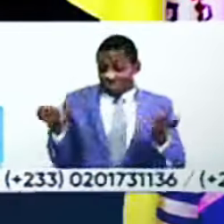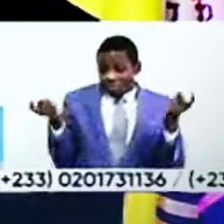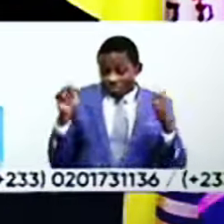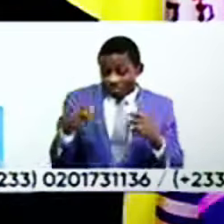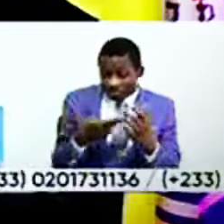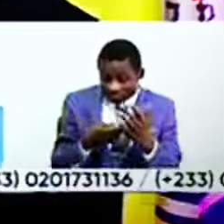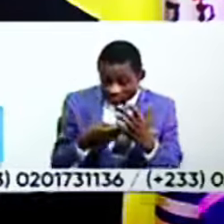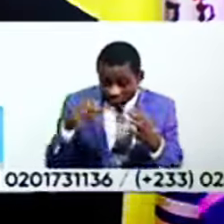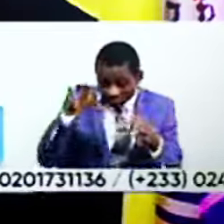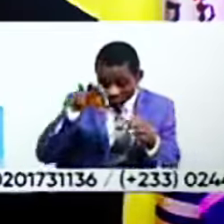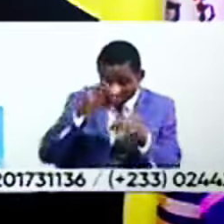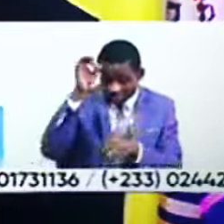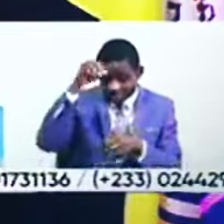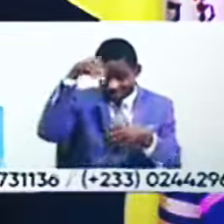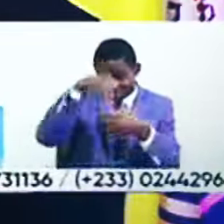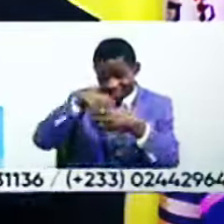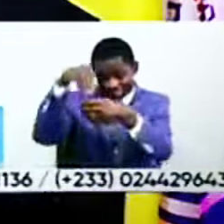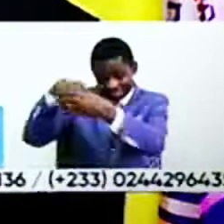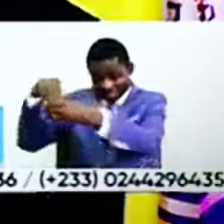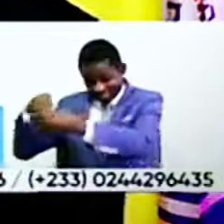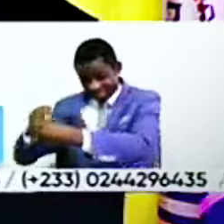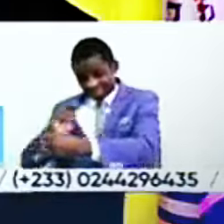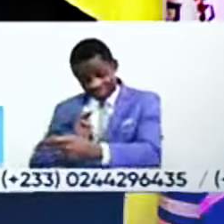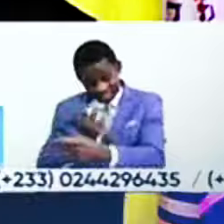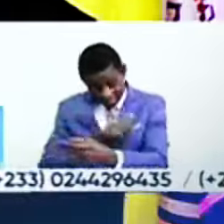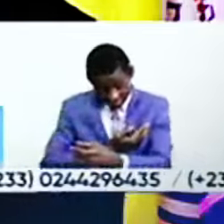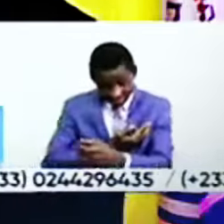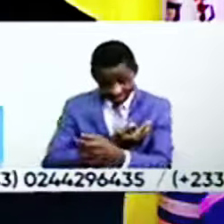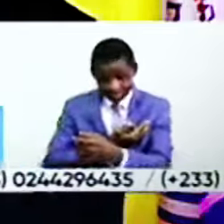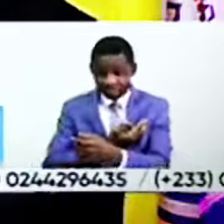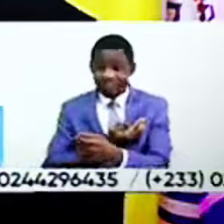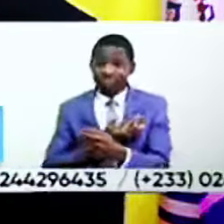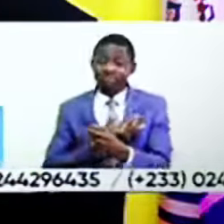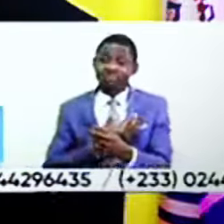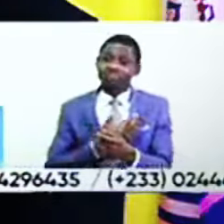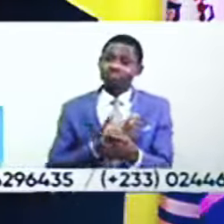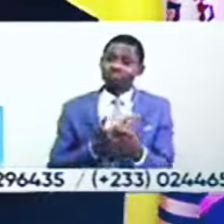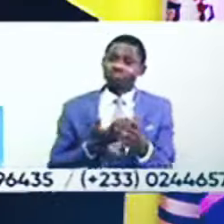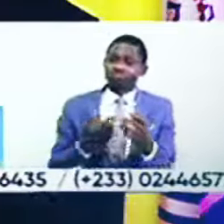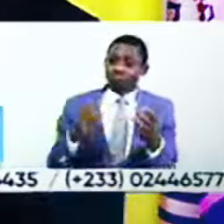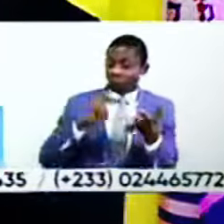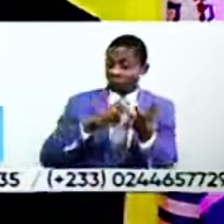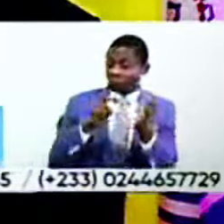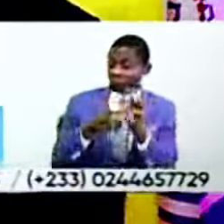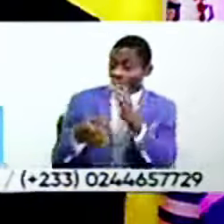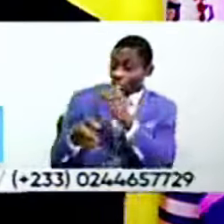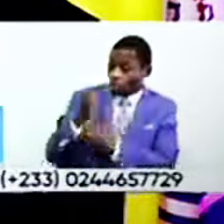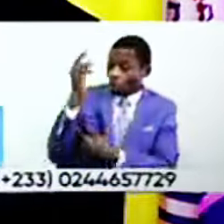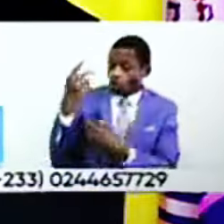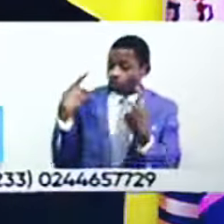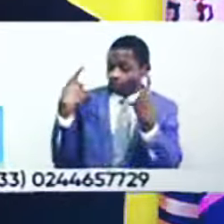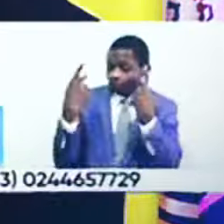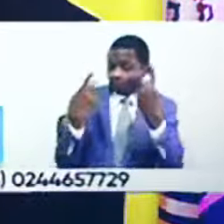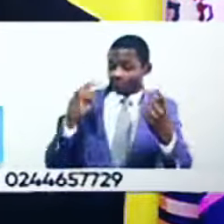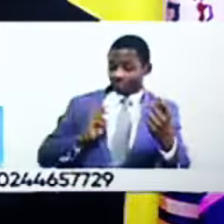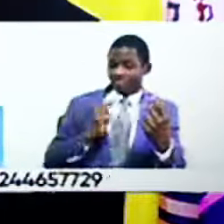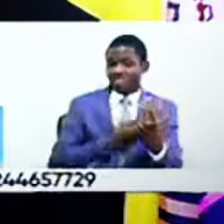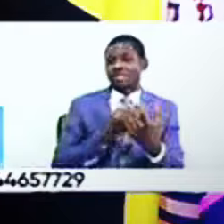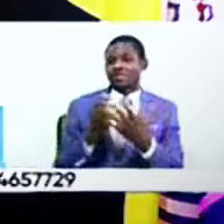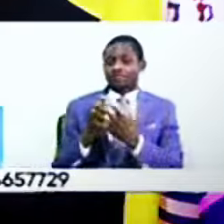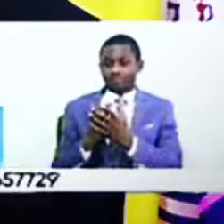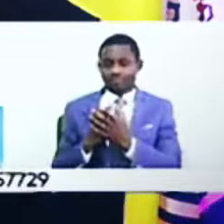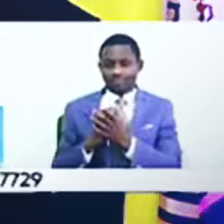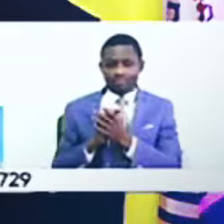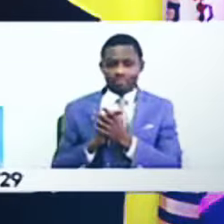a wa ba ye mu no. His presence in us. Ne nimpa aba ye mu no. Is God visiting you? Eye onyame a